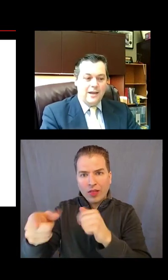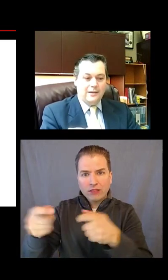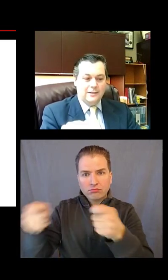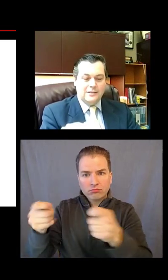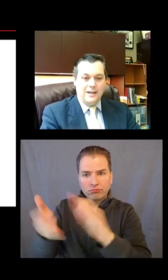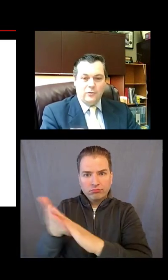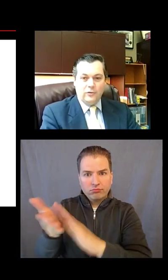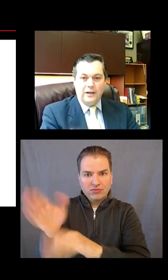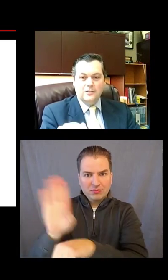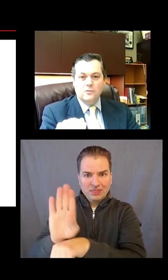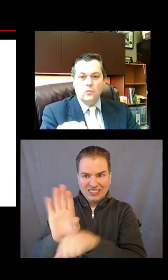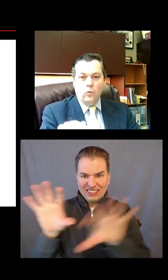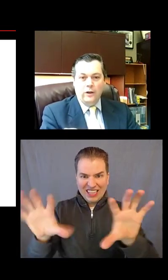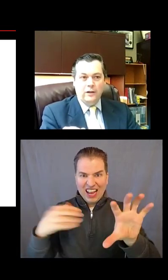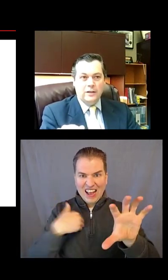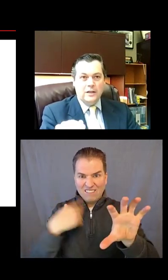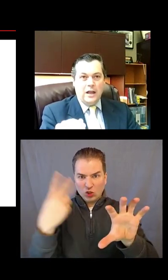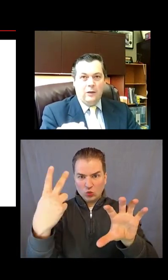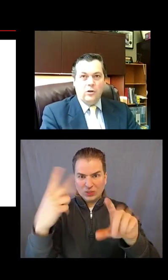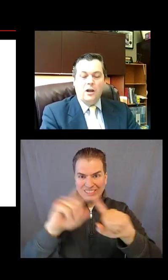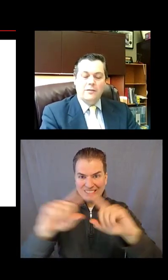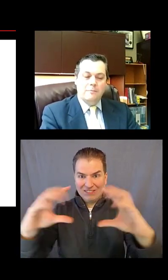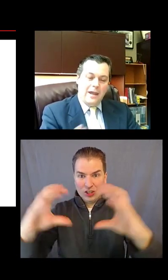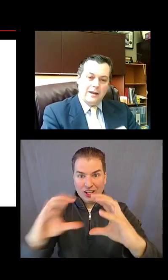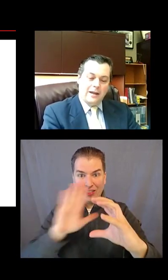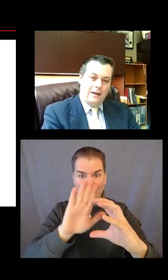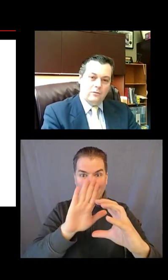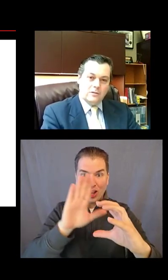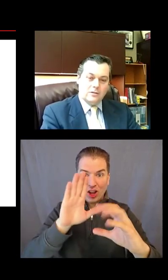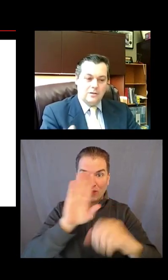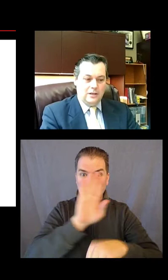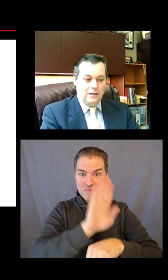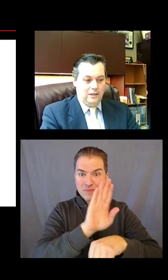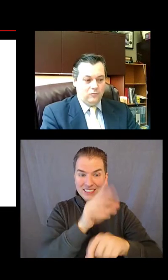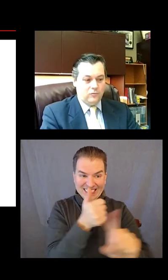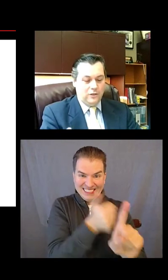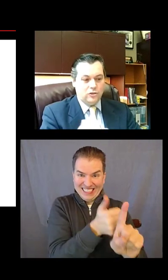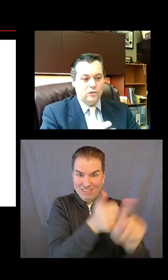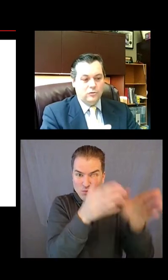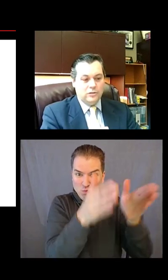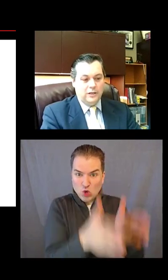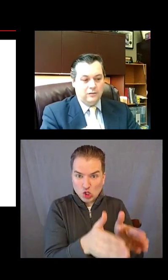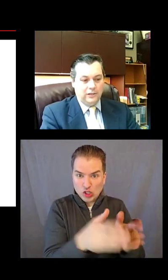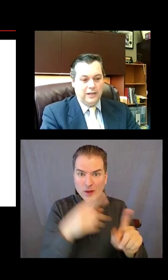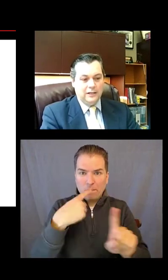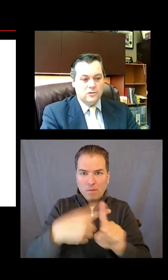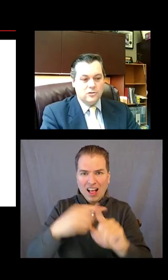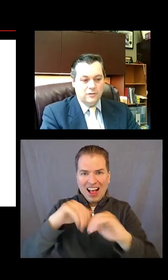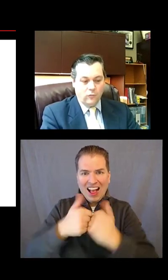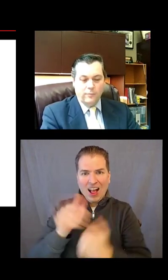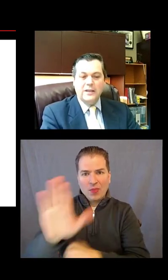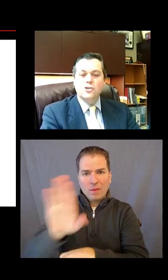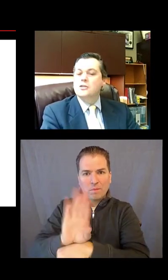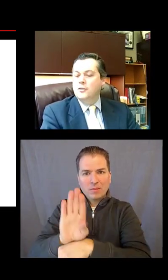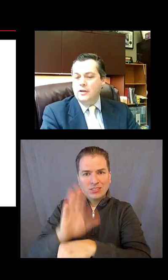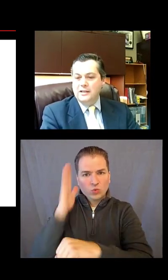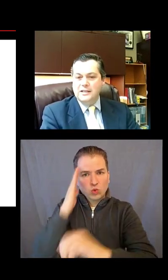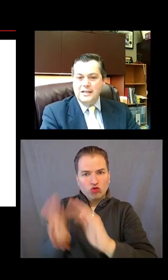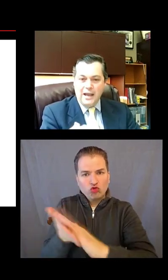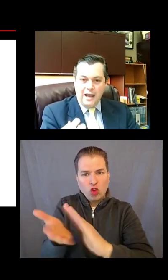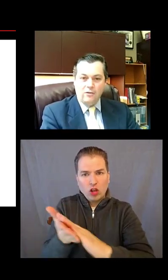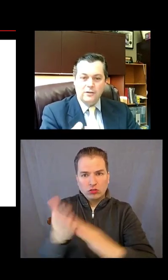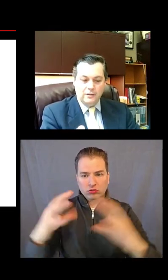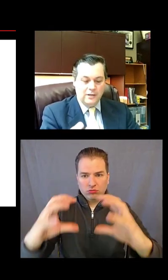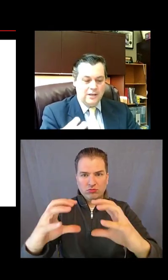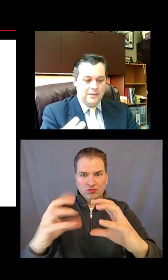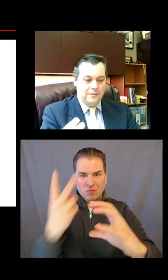is a line that separates what I will call the back house issues that are related to the formation of your